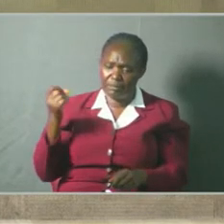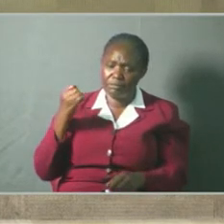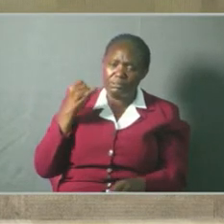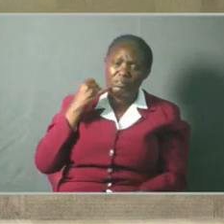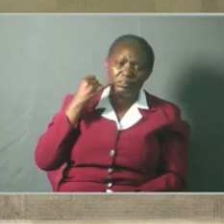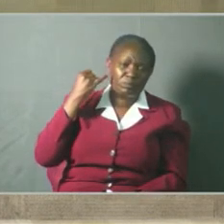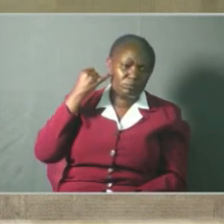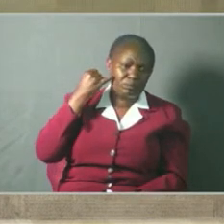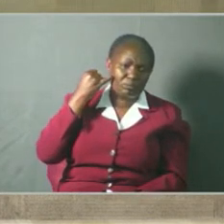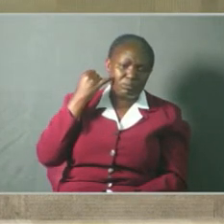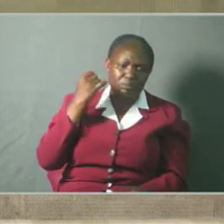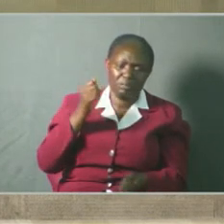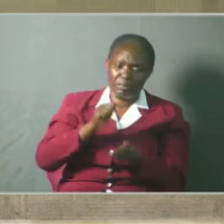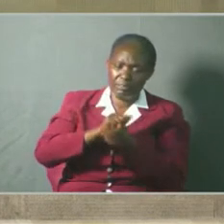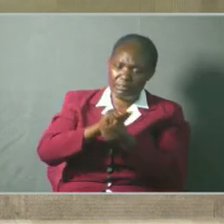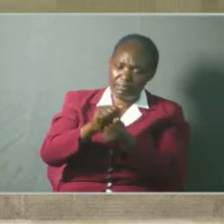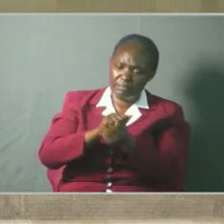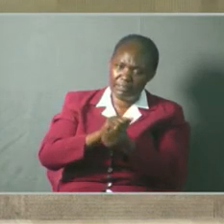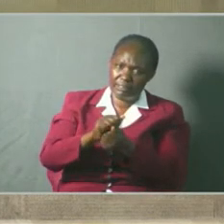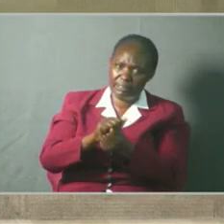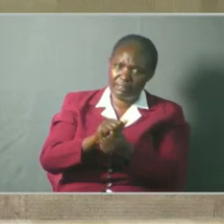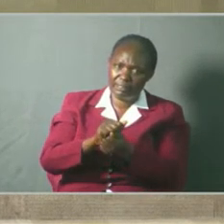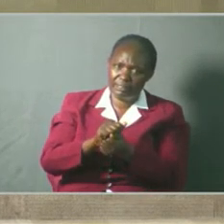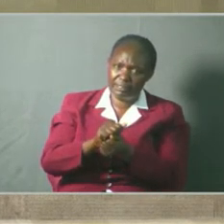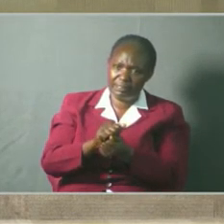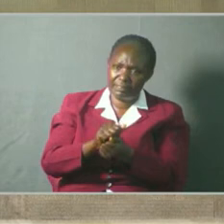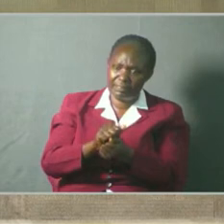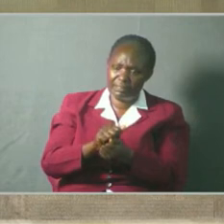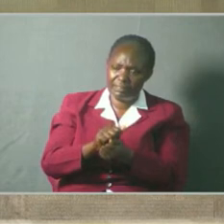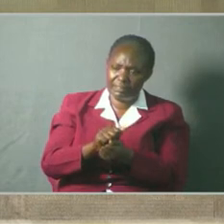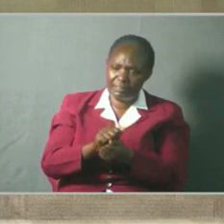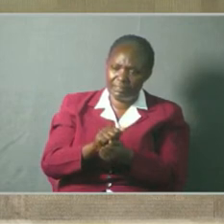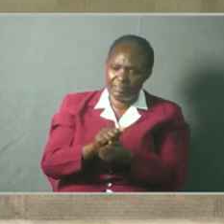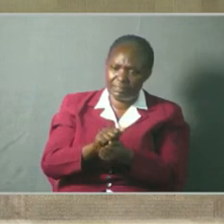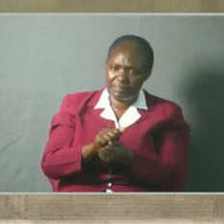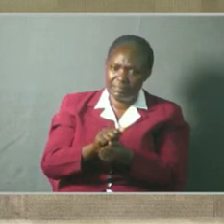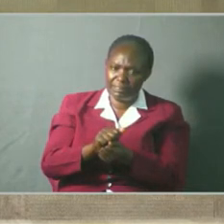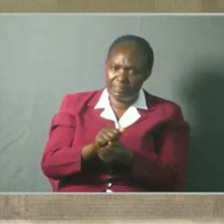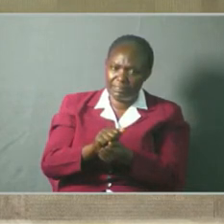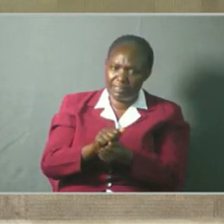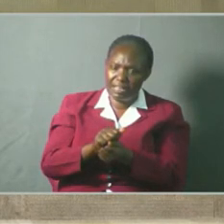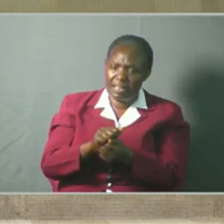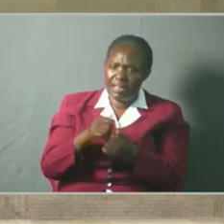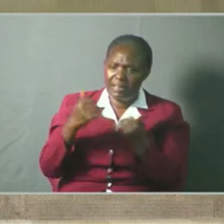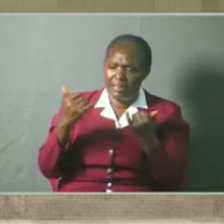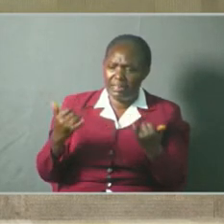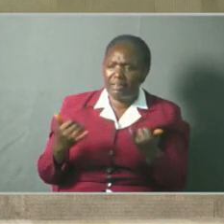Friday. I was no idea what kind of, I was crying in the pain.